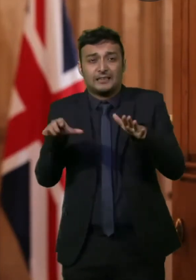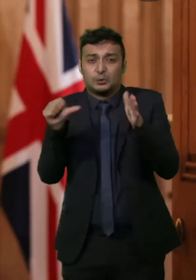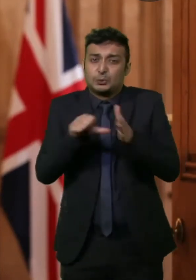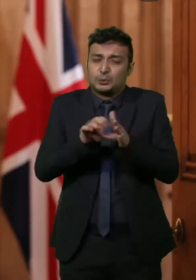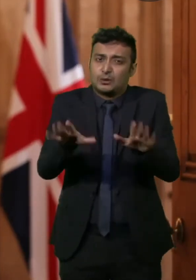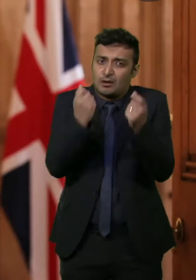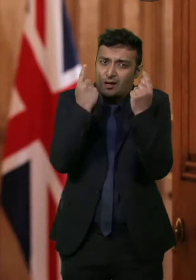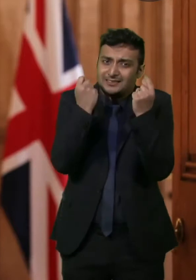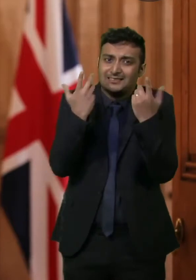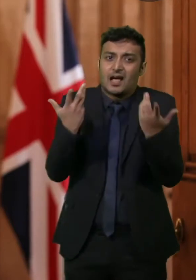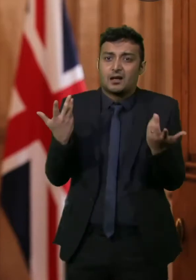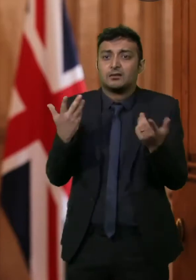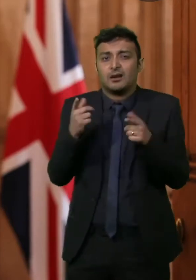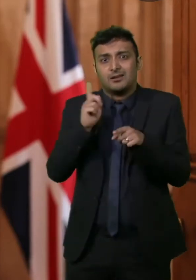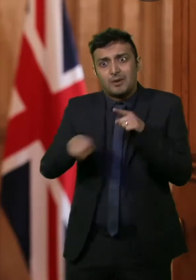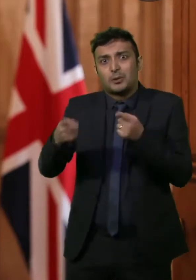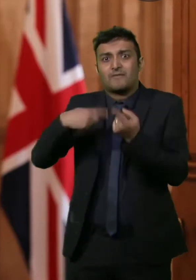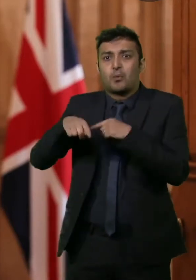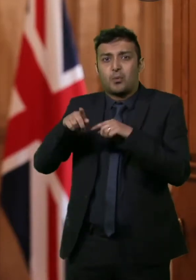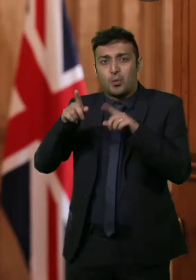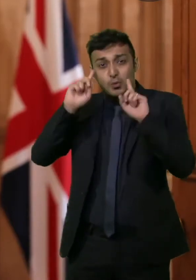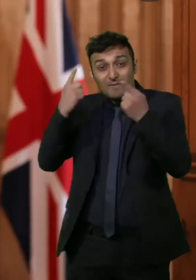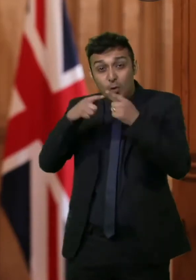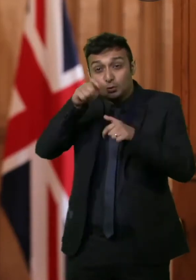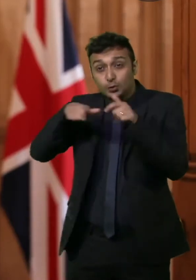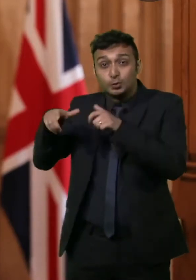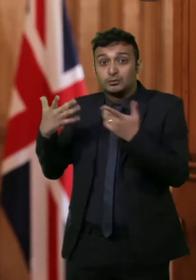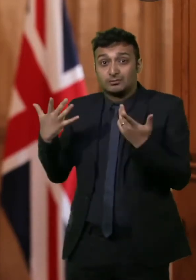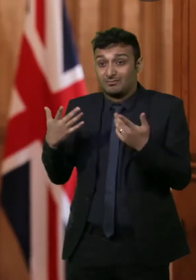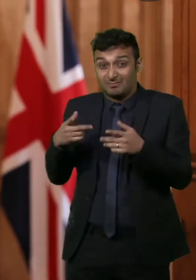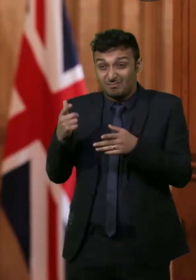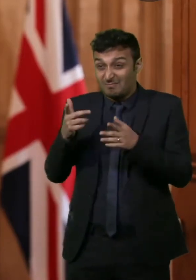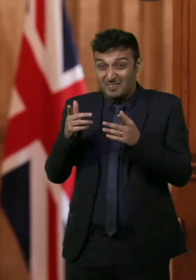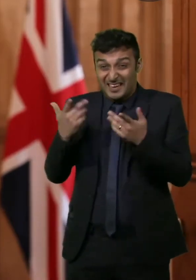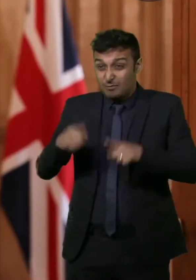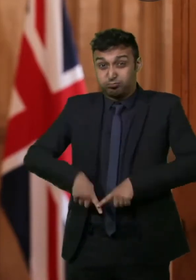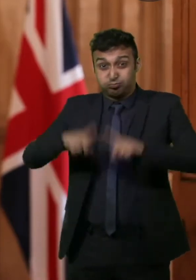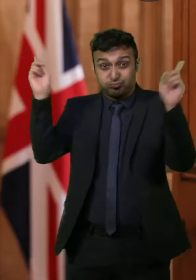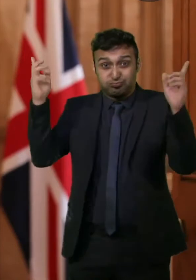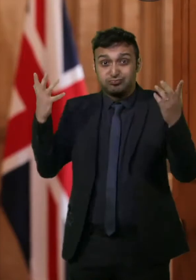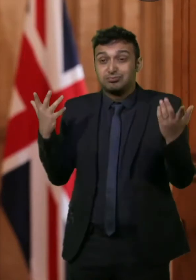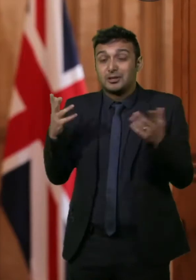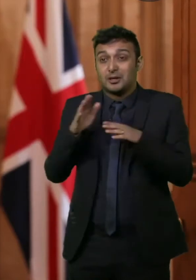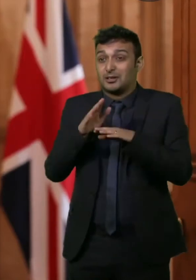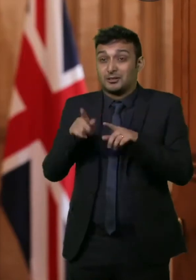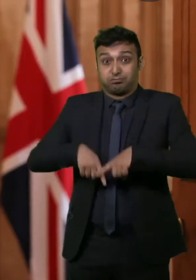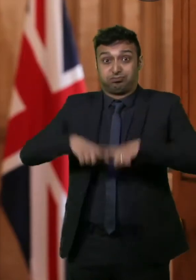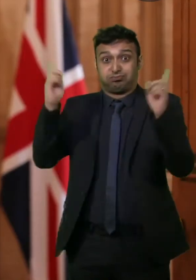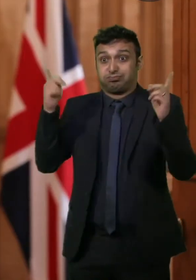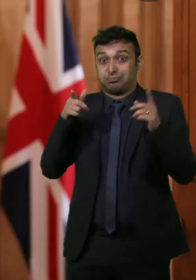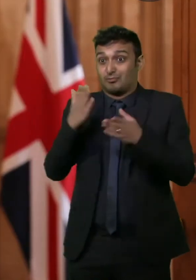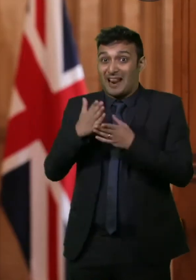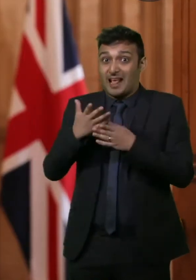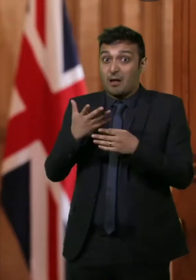students who haven't had anything like the university experience that they would have liked. But the faster we